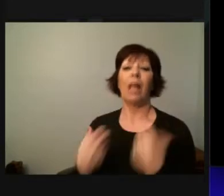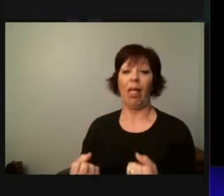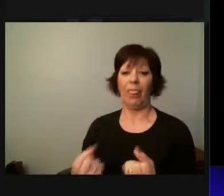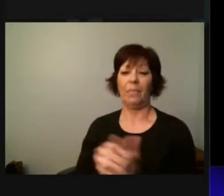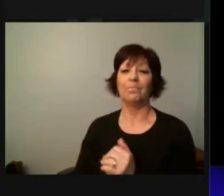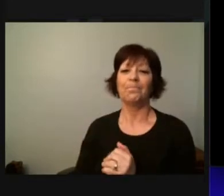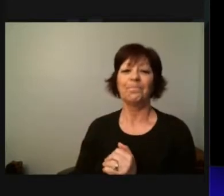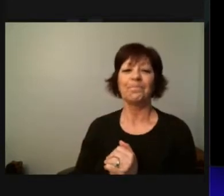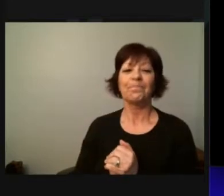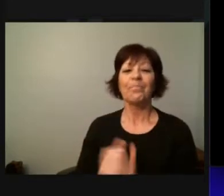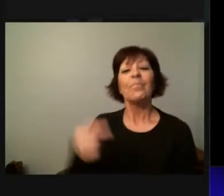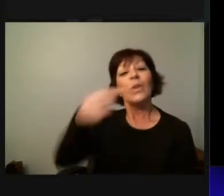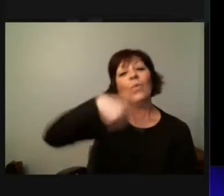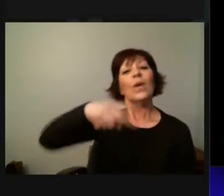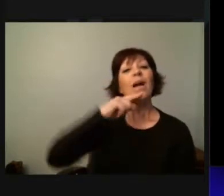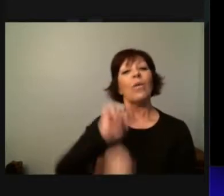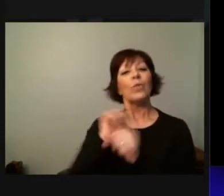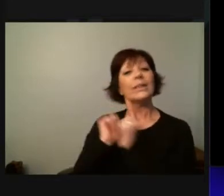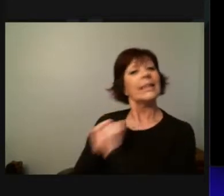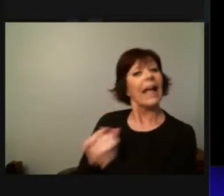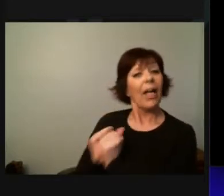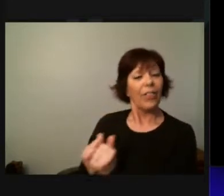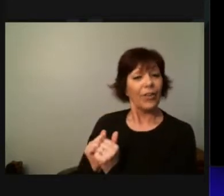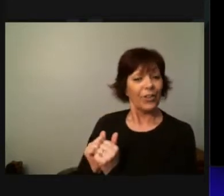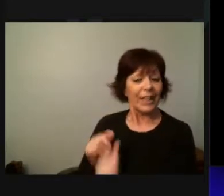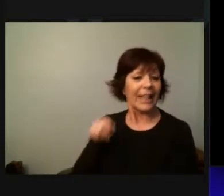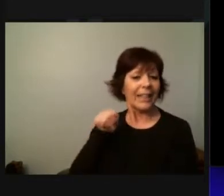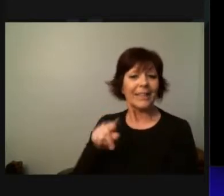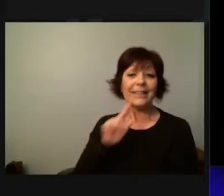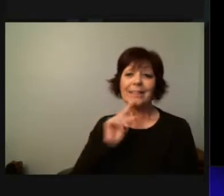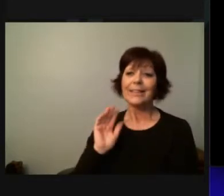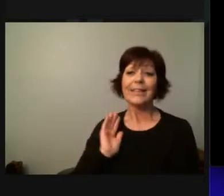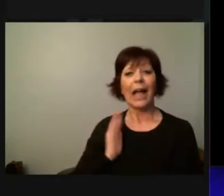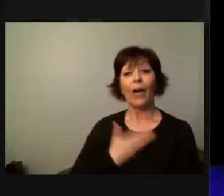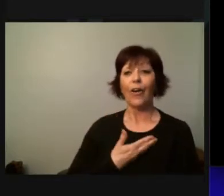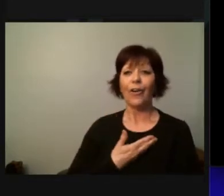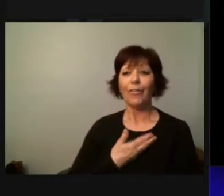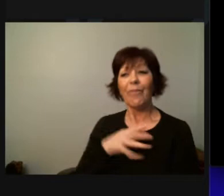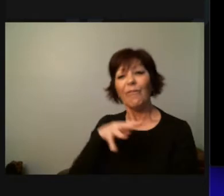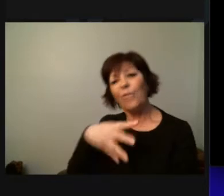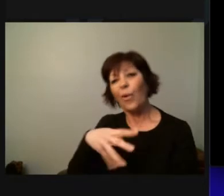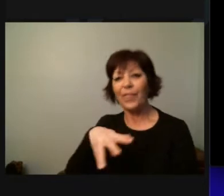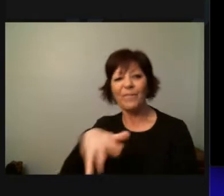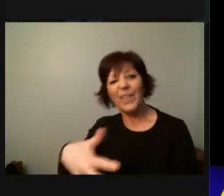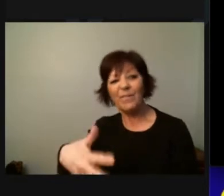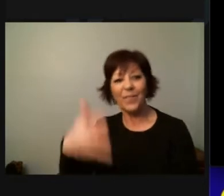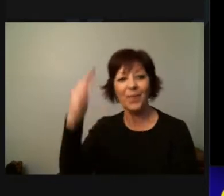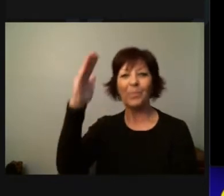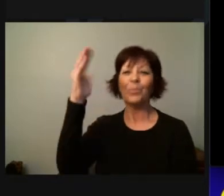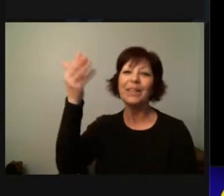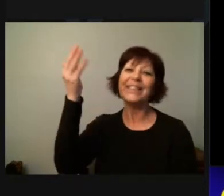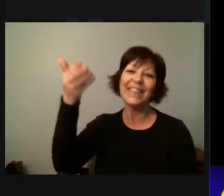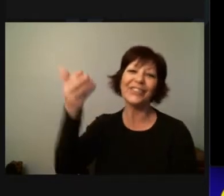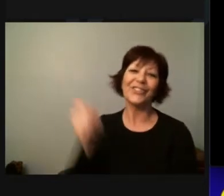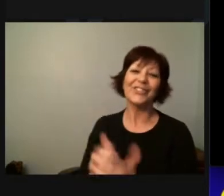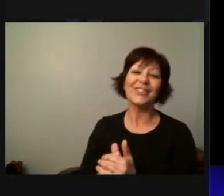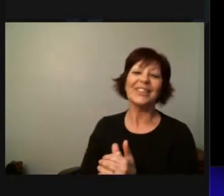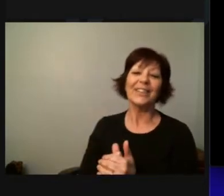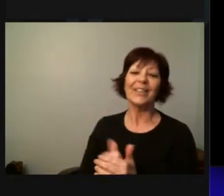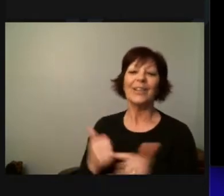are working together. This is actually our fourth or fifth presentation. We